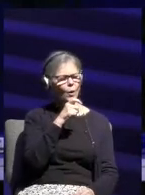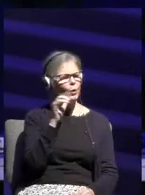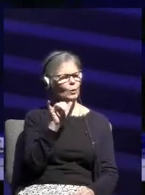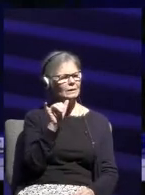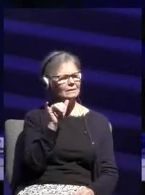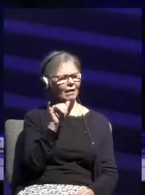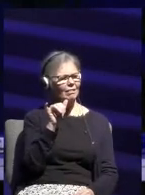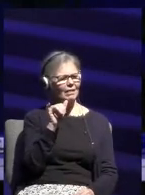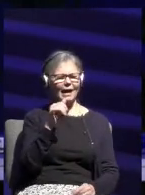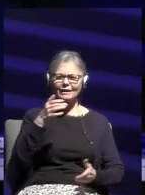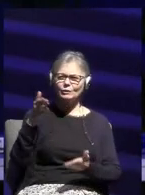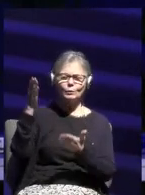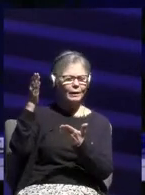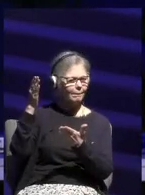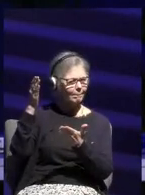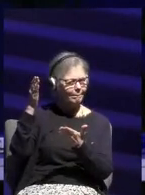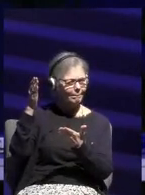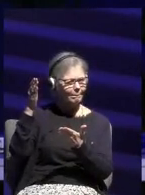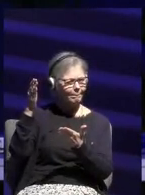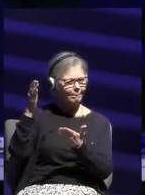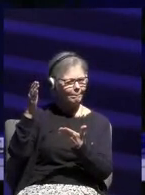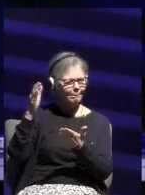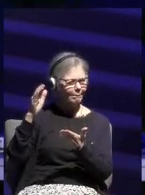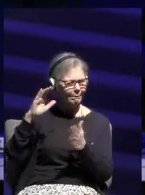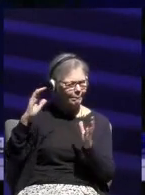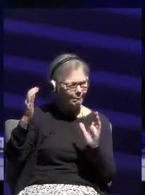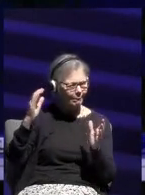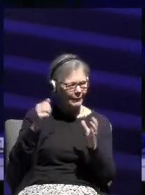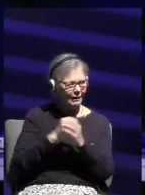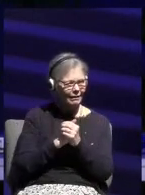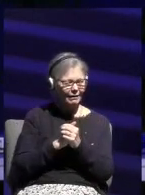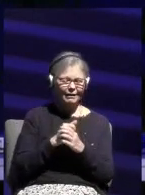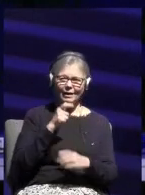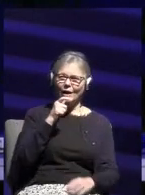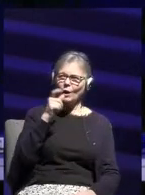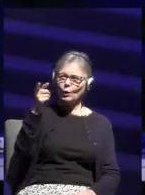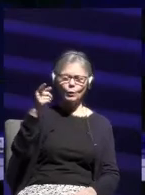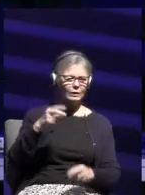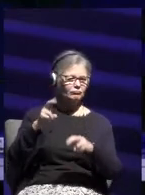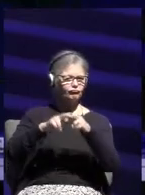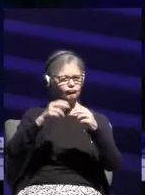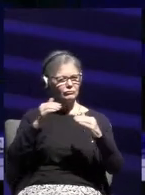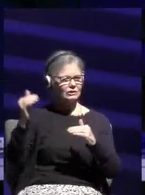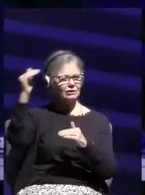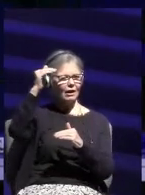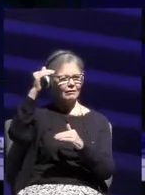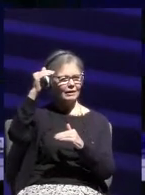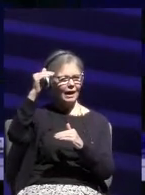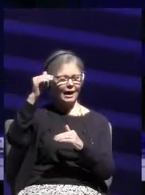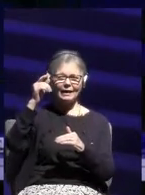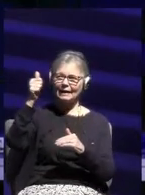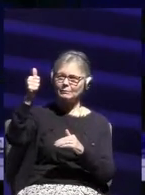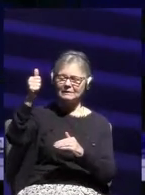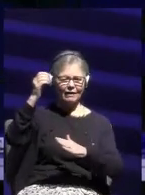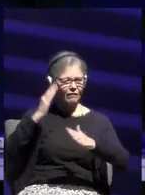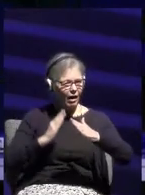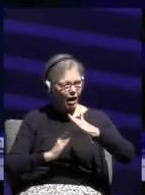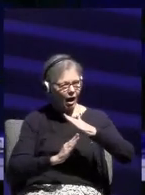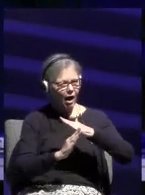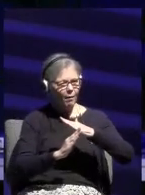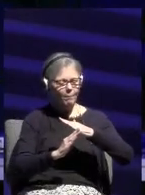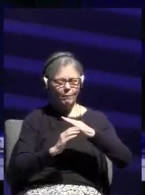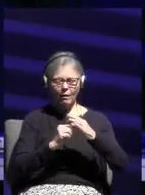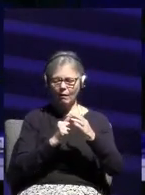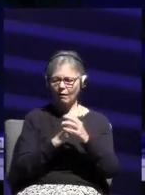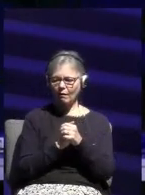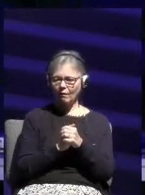like unto the Lord our God? And who dwelleth on high? Who humbleth himself to behold the